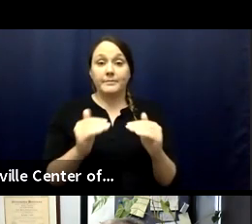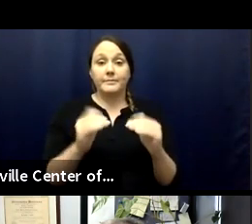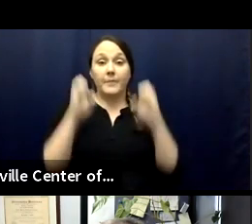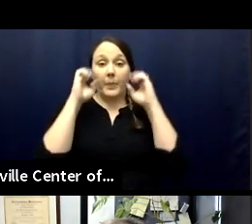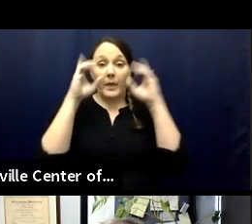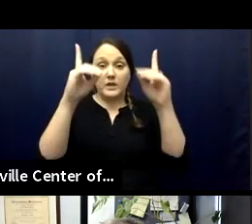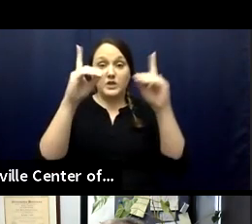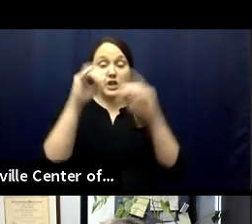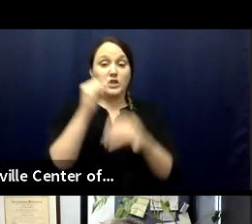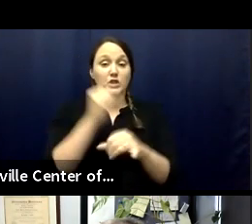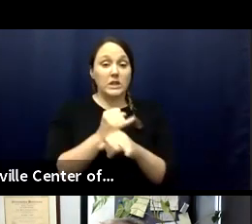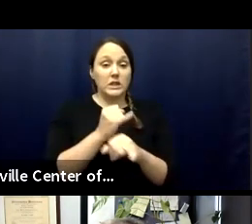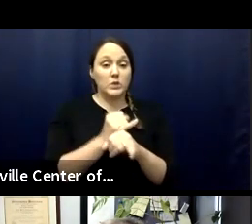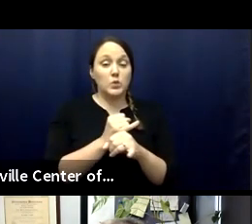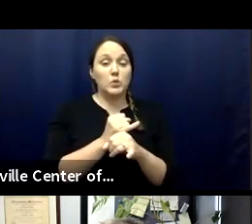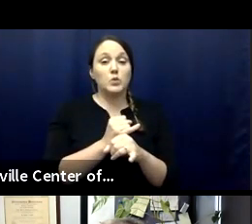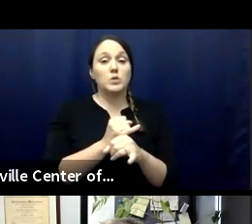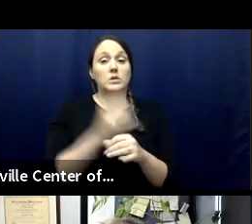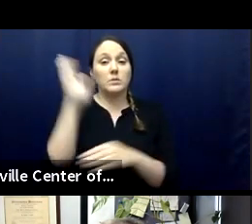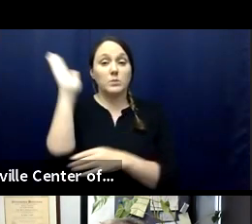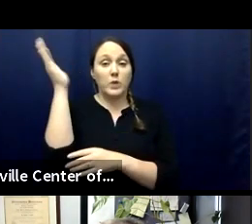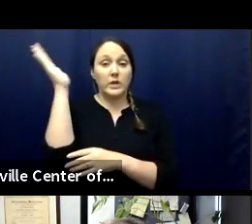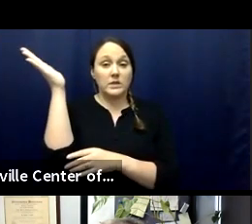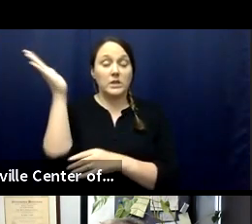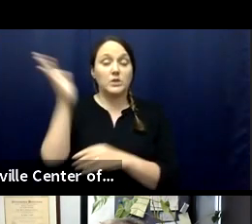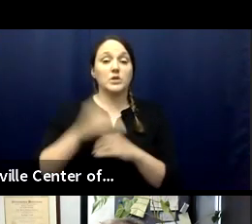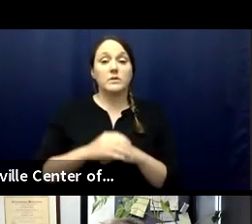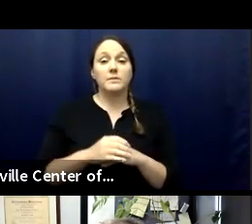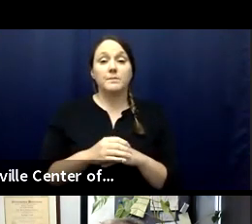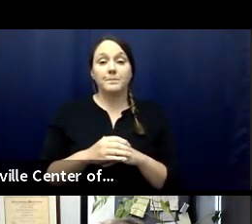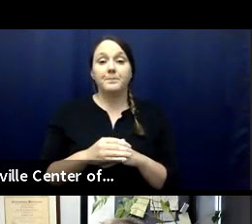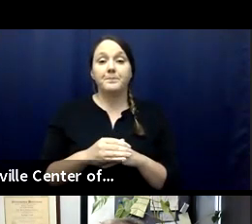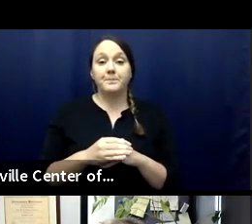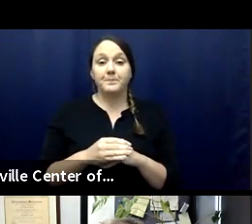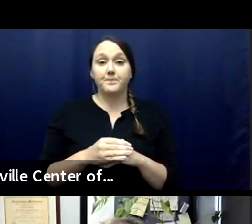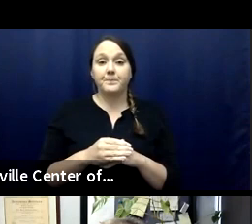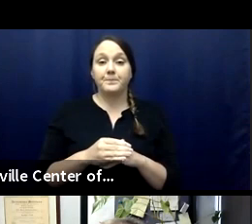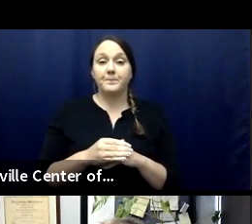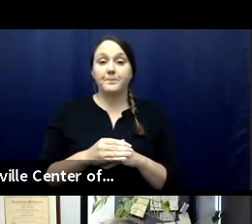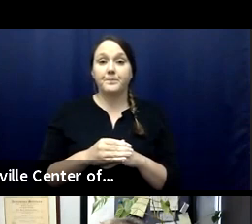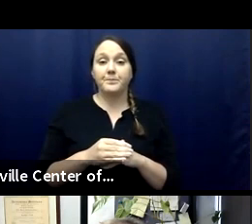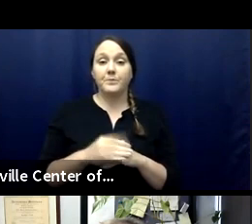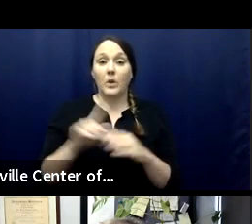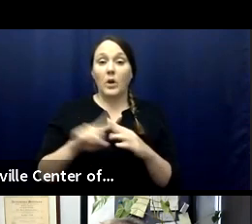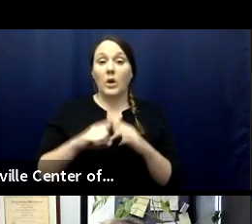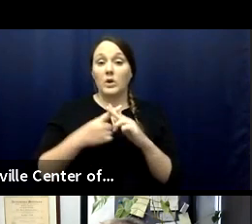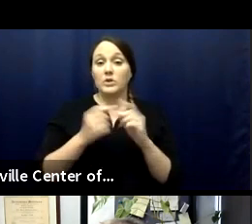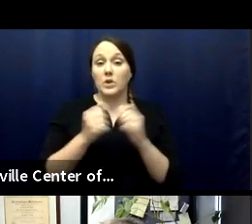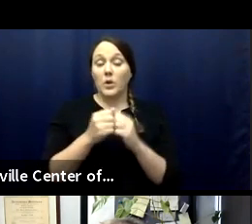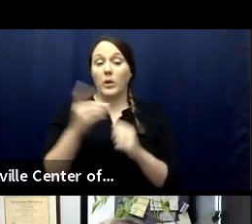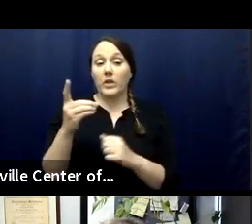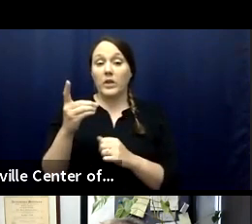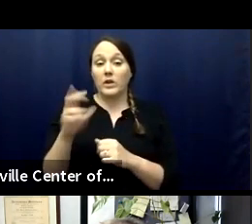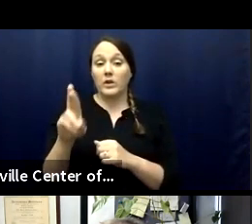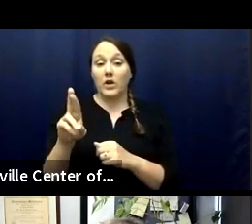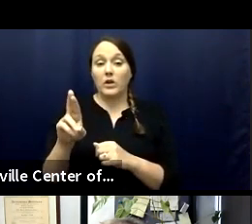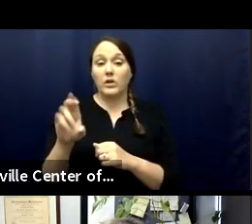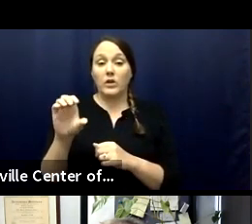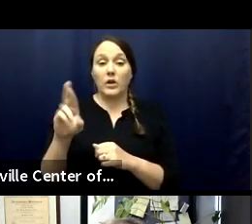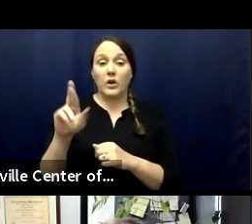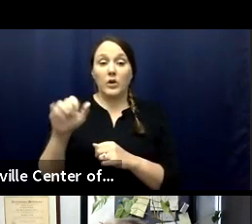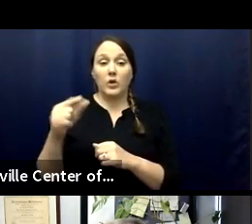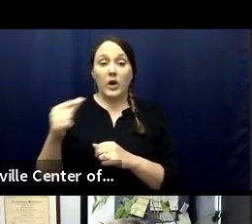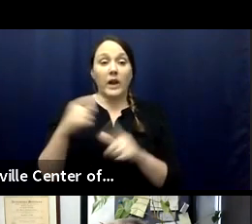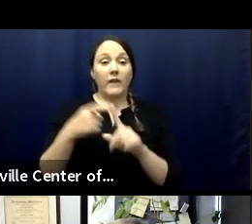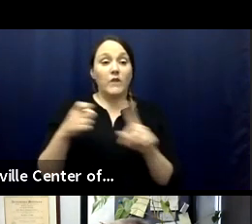educational institution presentation. And let's start out with Dr. Gregg from the University of